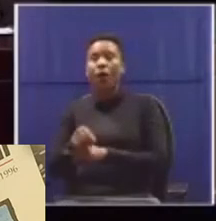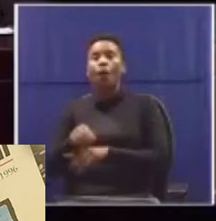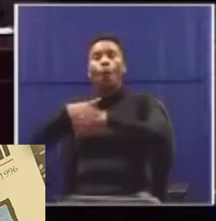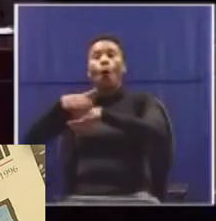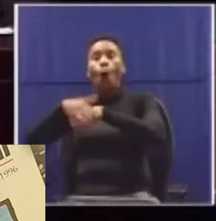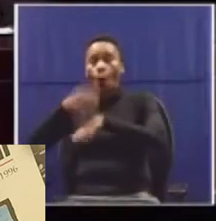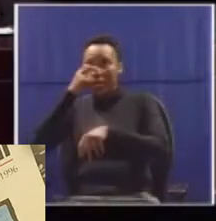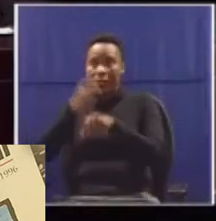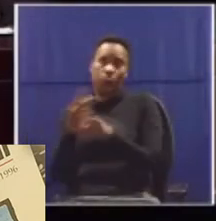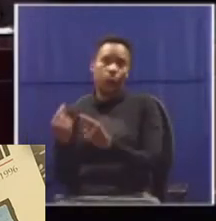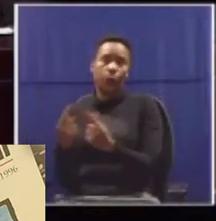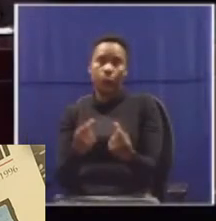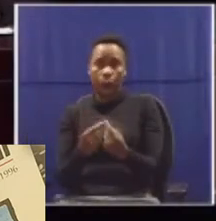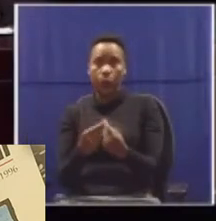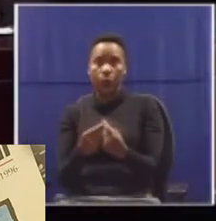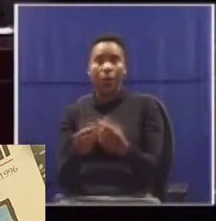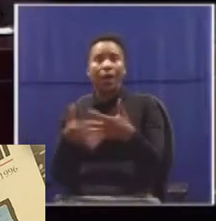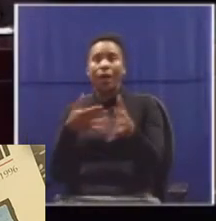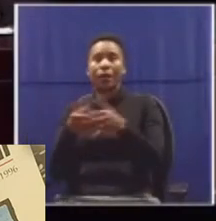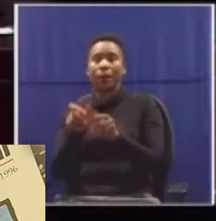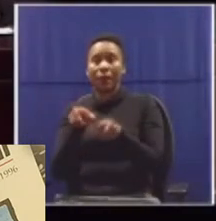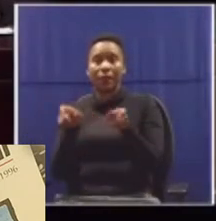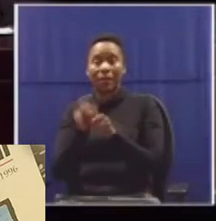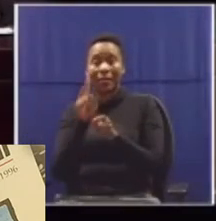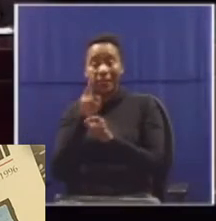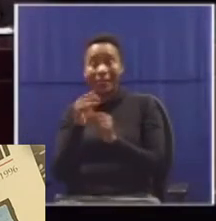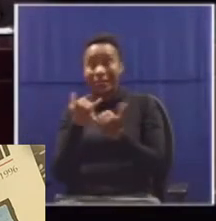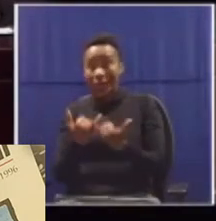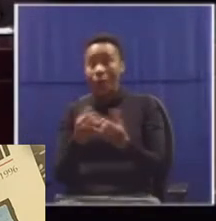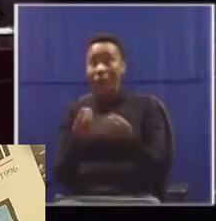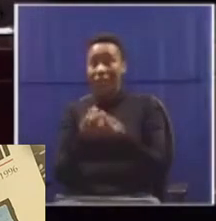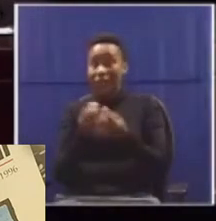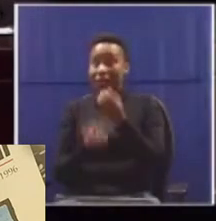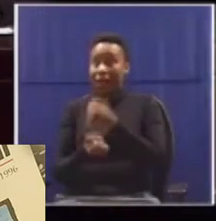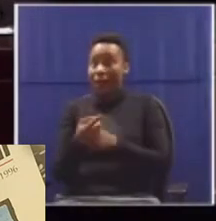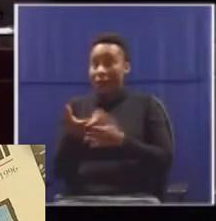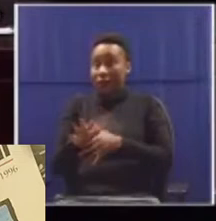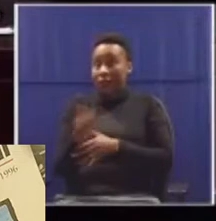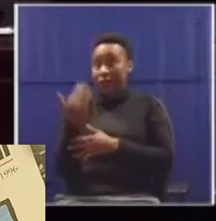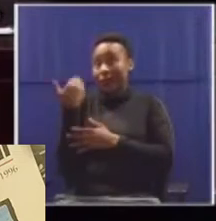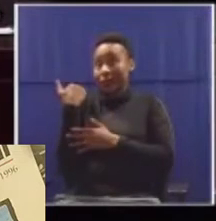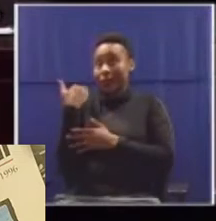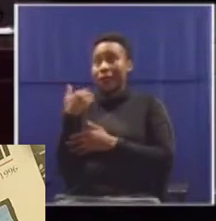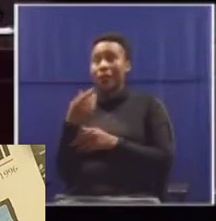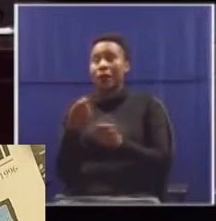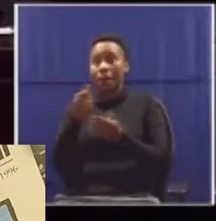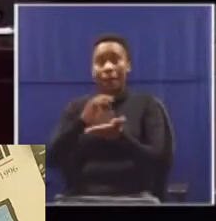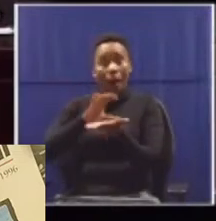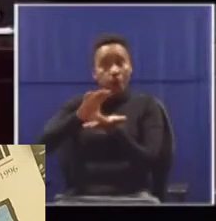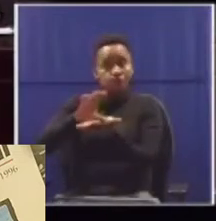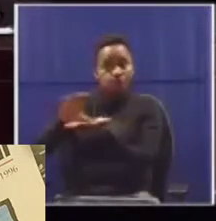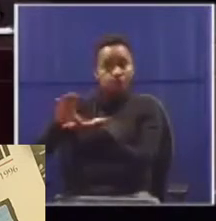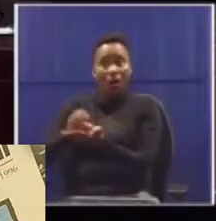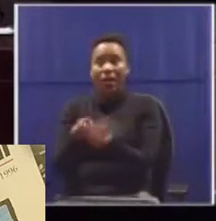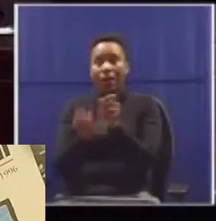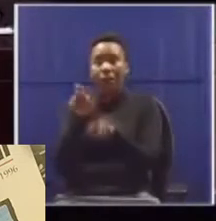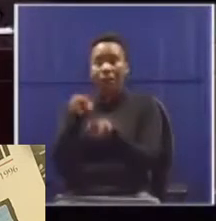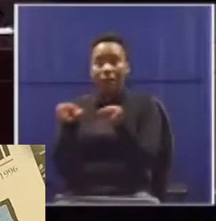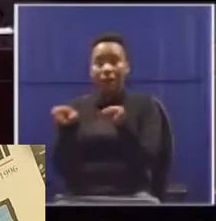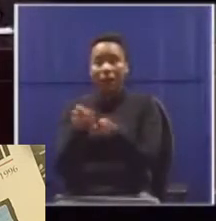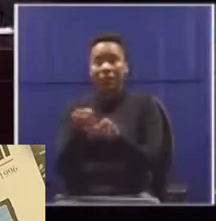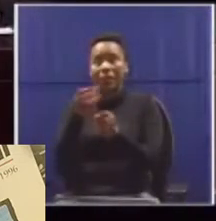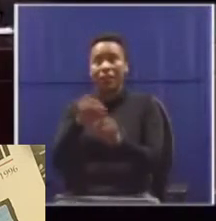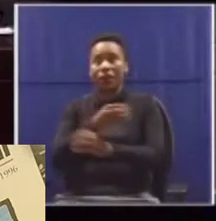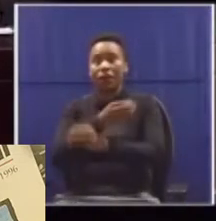done and when one considers the recent Revelations of funds that have gone to terrorism organizations clearly